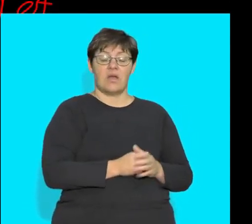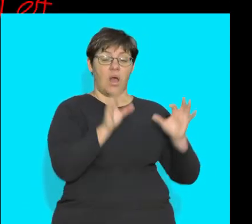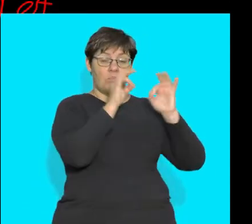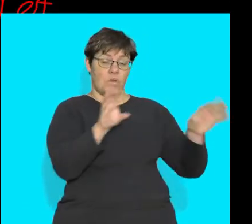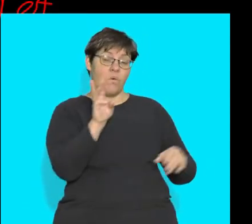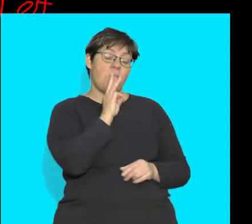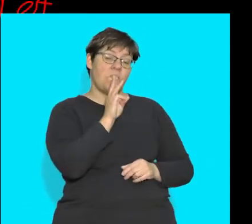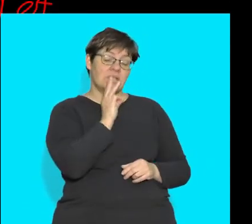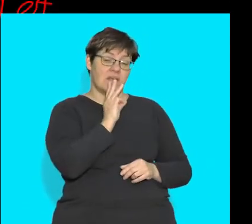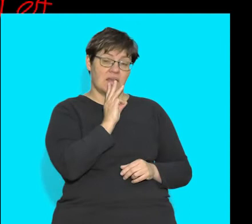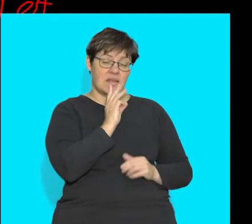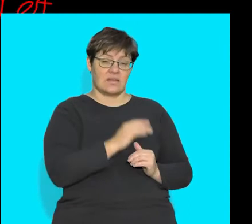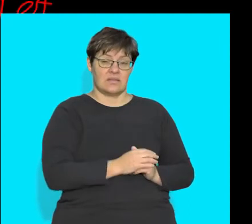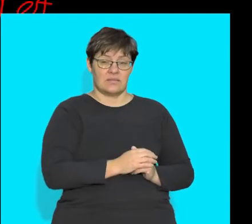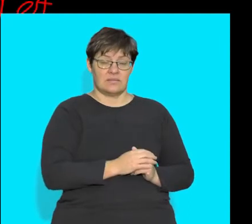water